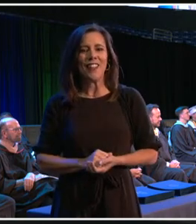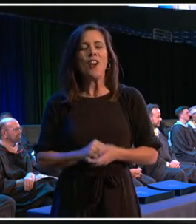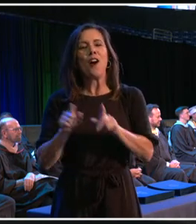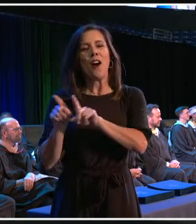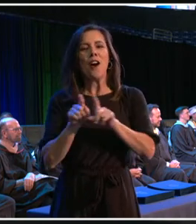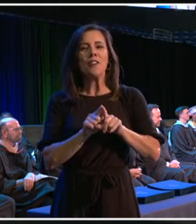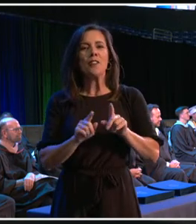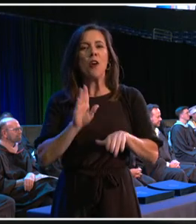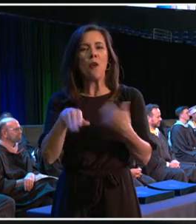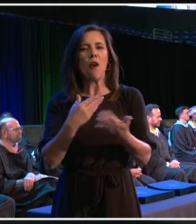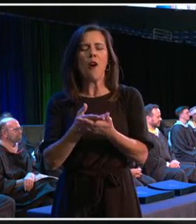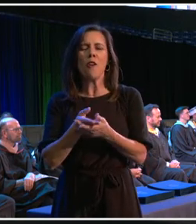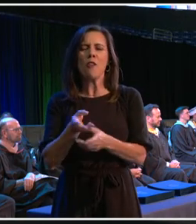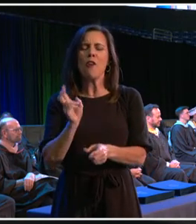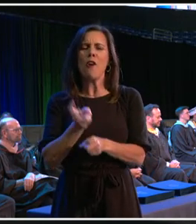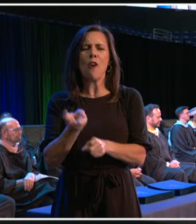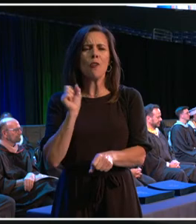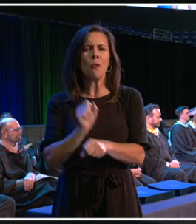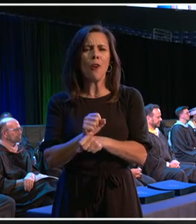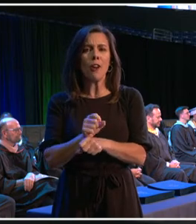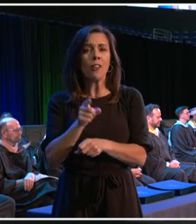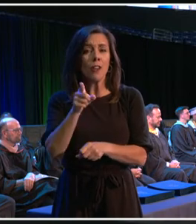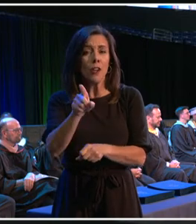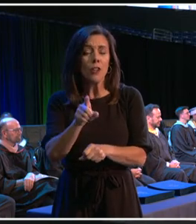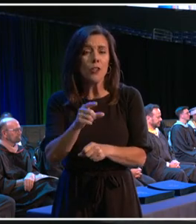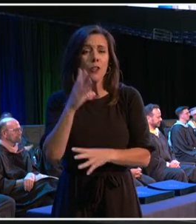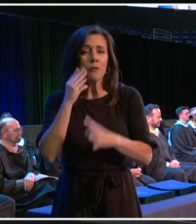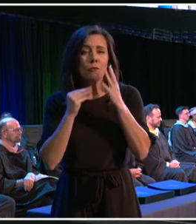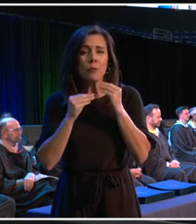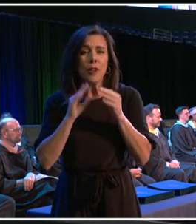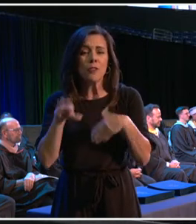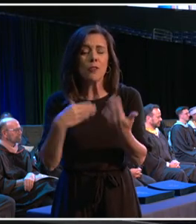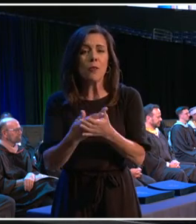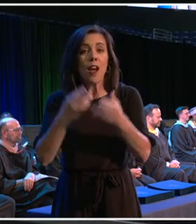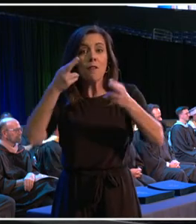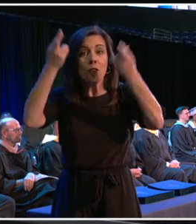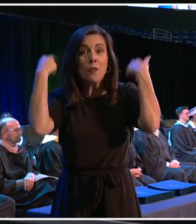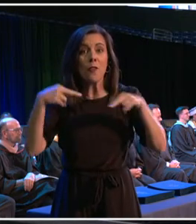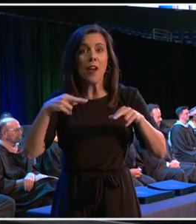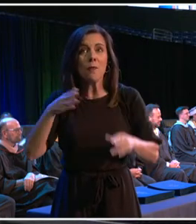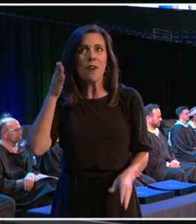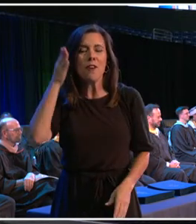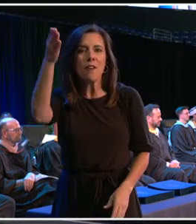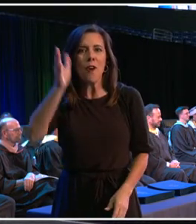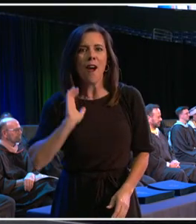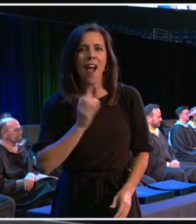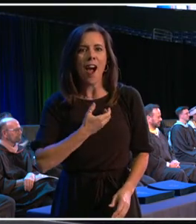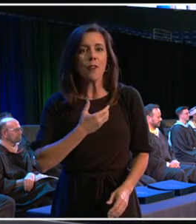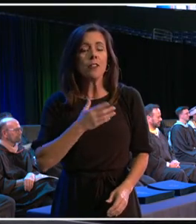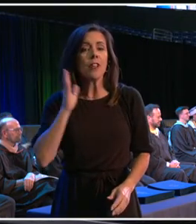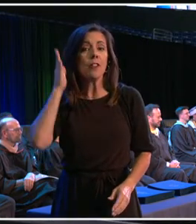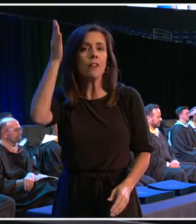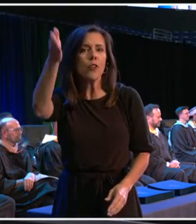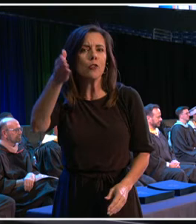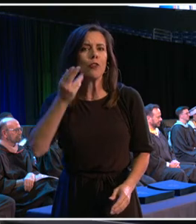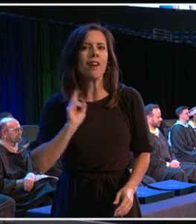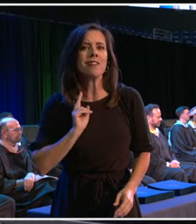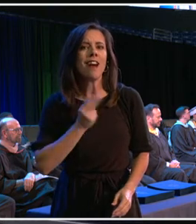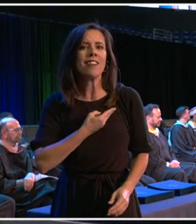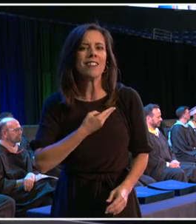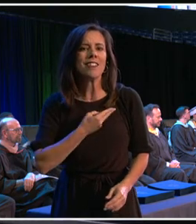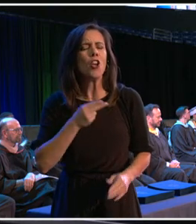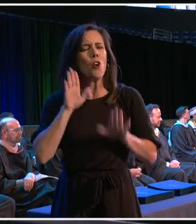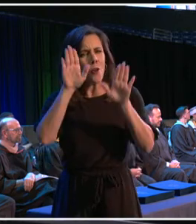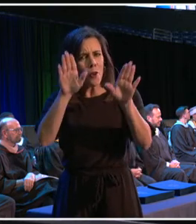as well as the hard work and dedication that it took to get here. Rams, the future is ours and the future is us. Be amazing and